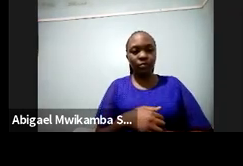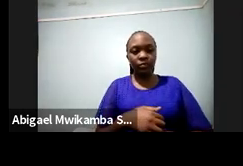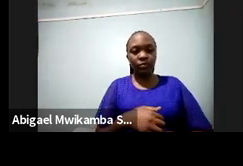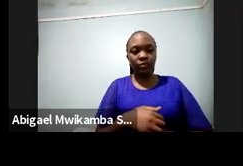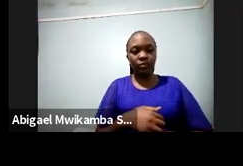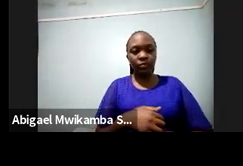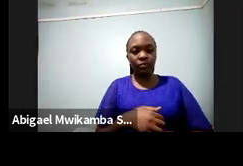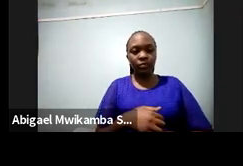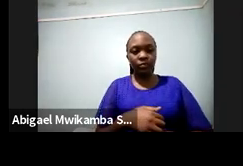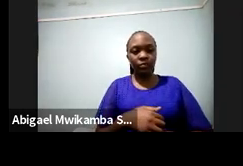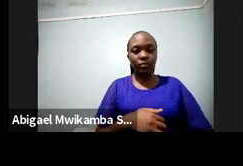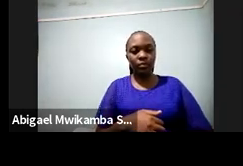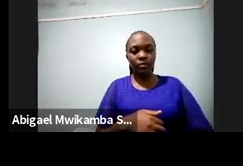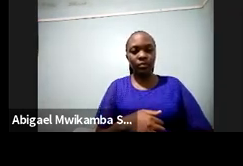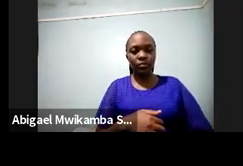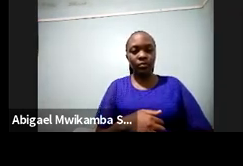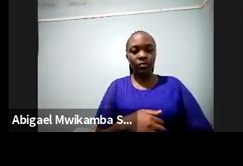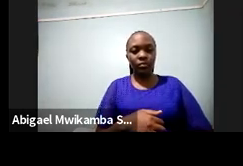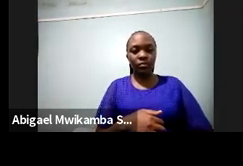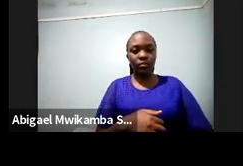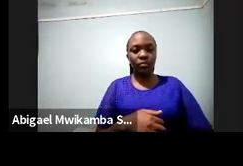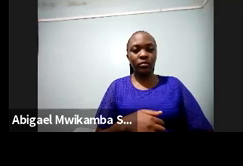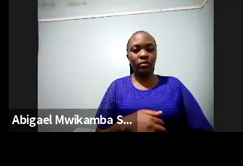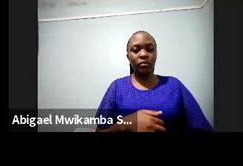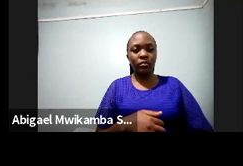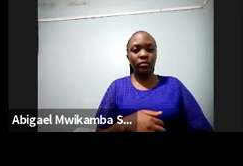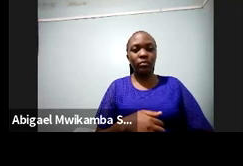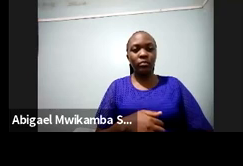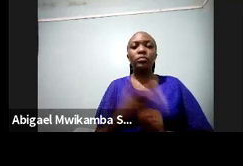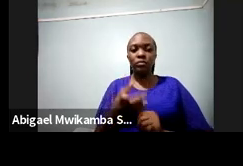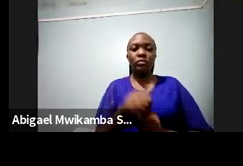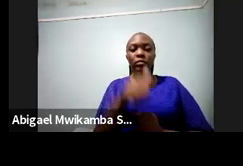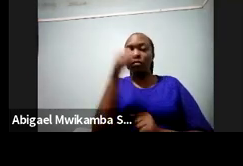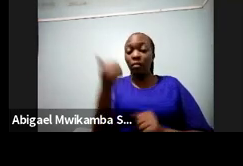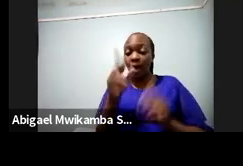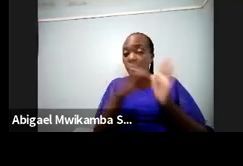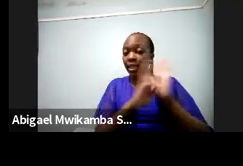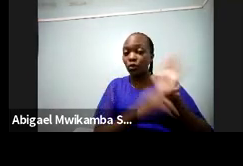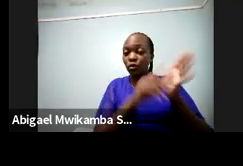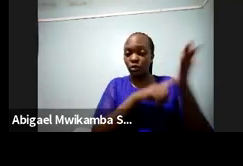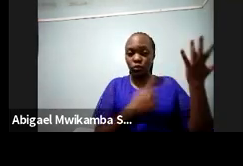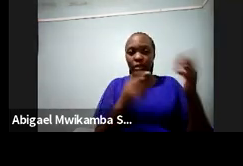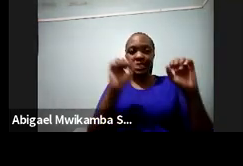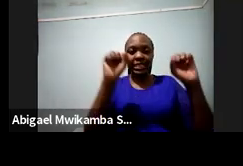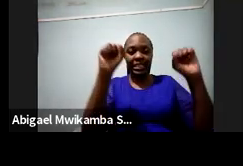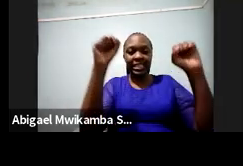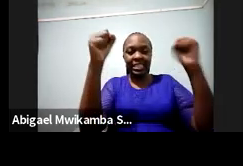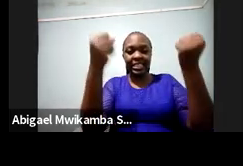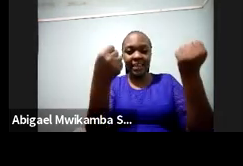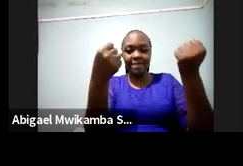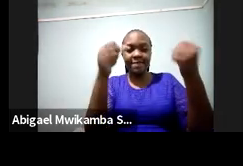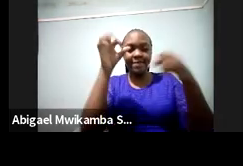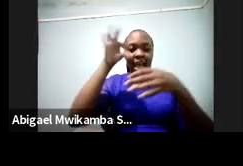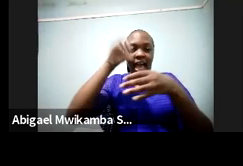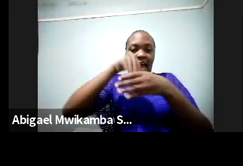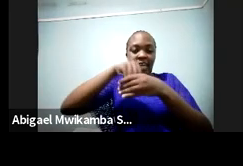The other rule of the thumb is save and invest at early stage. So we are now discussing or bringing in the concept of savings.